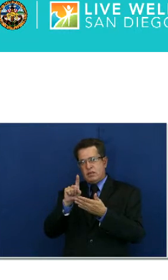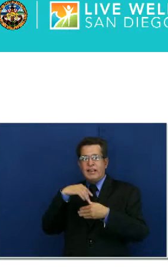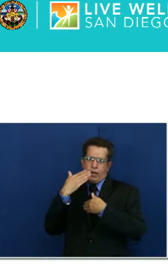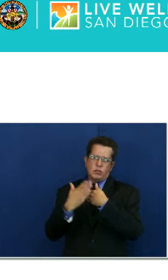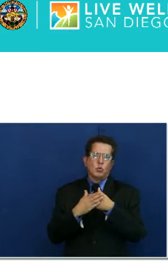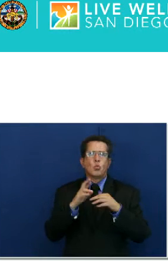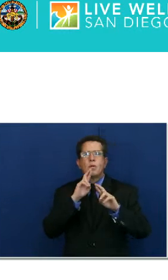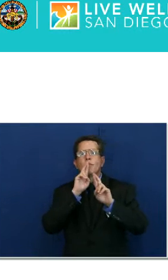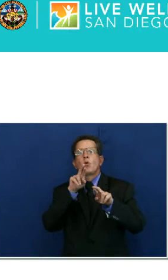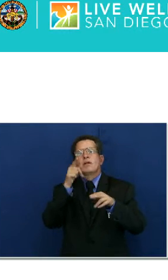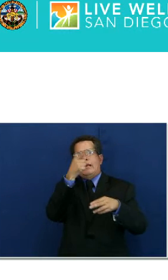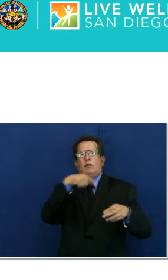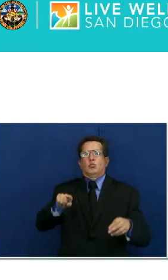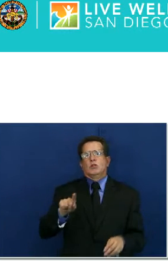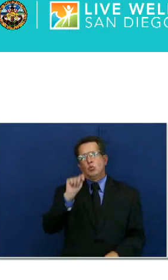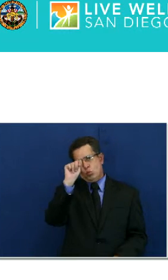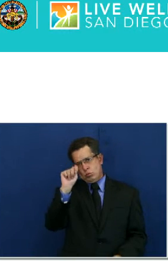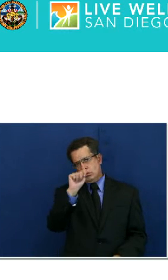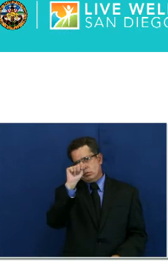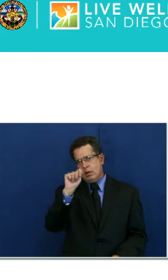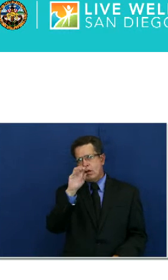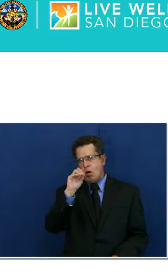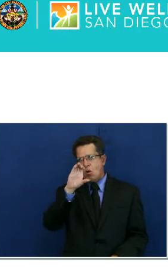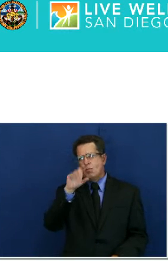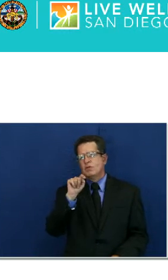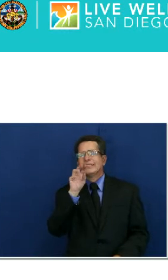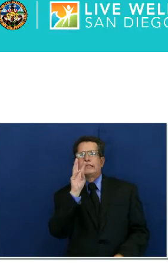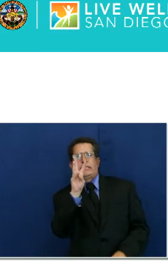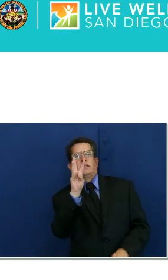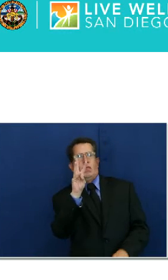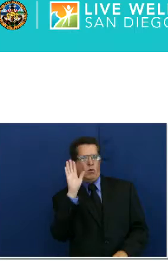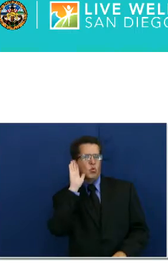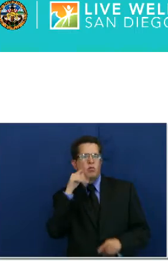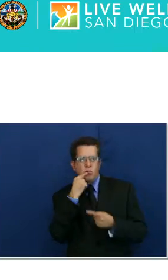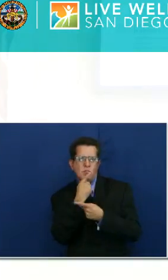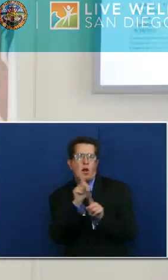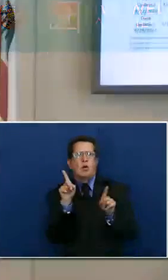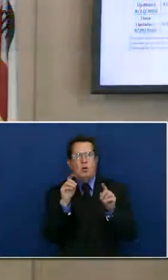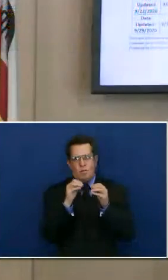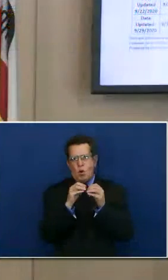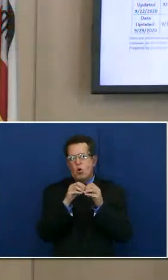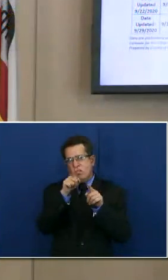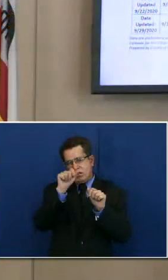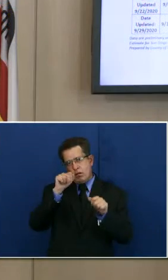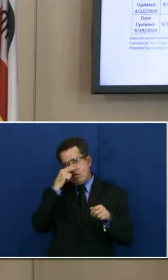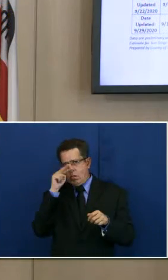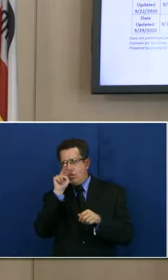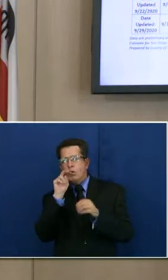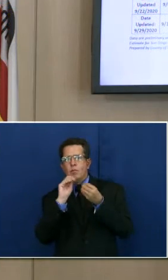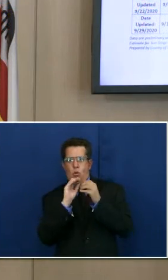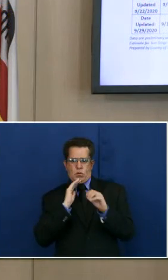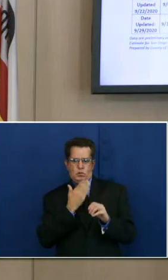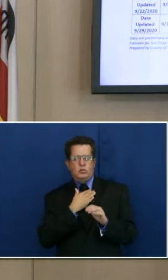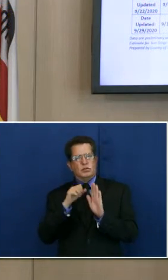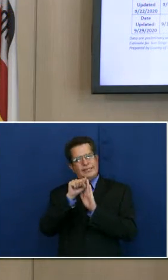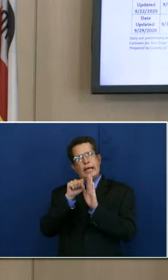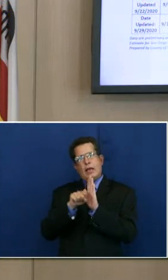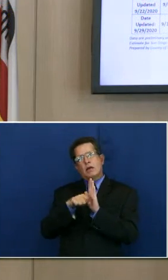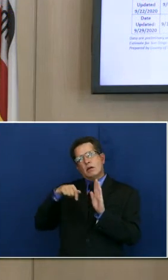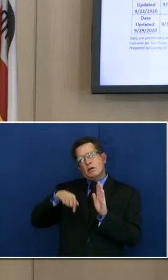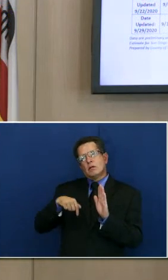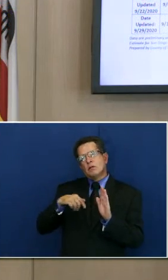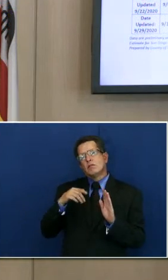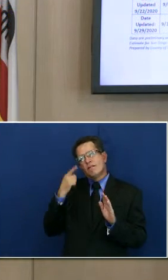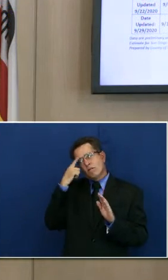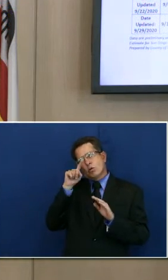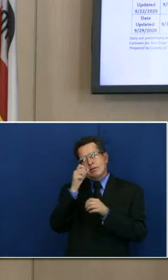report is scheduled for next Tuesday, October 6th. And you can find more information about the state's